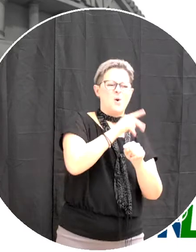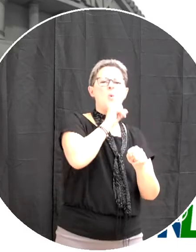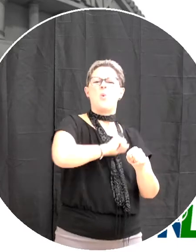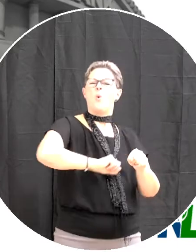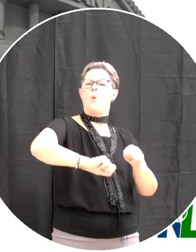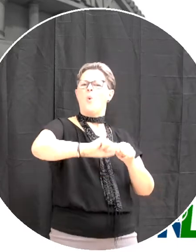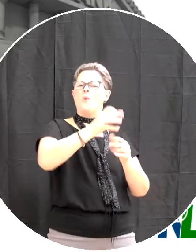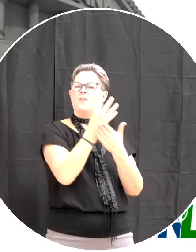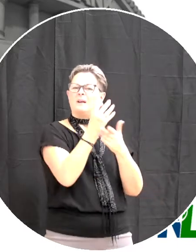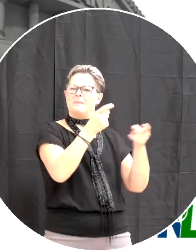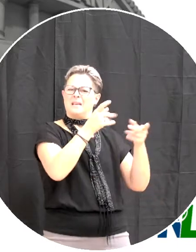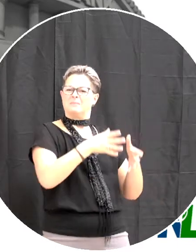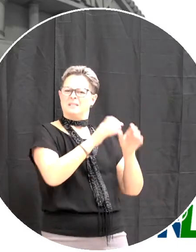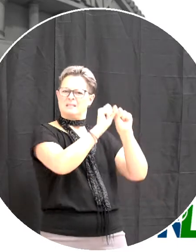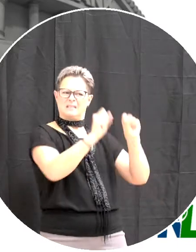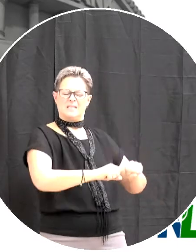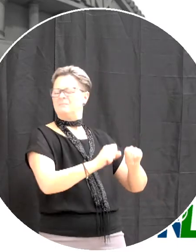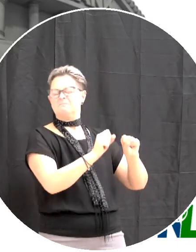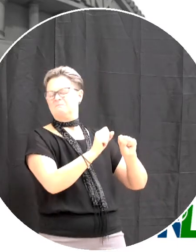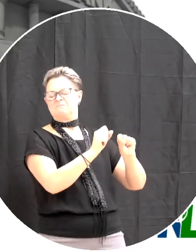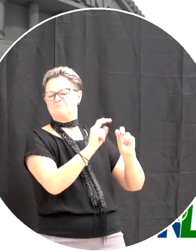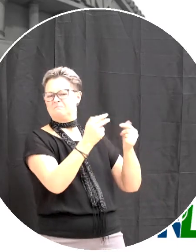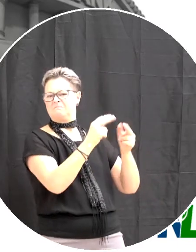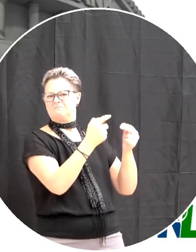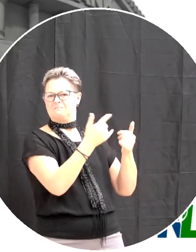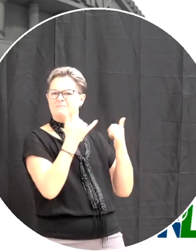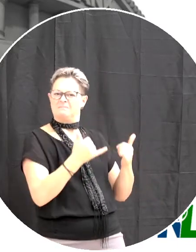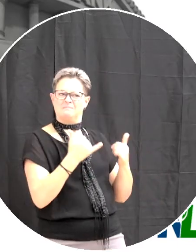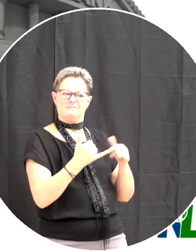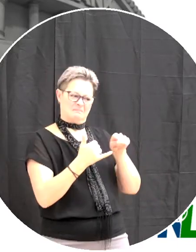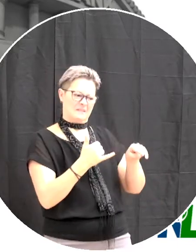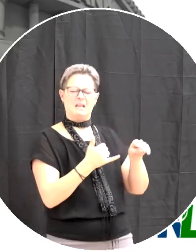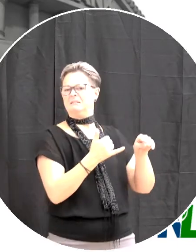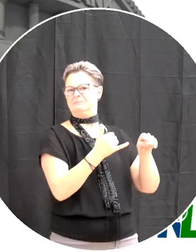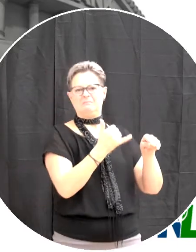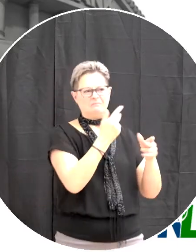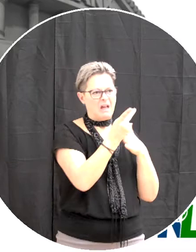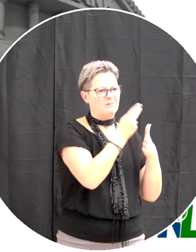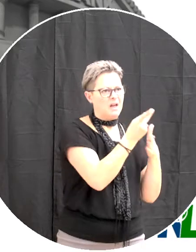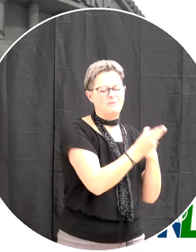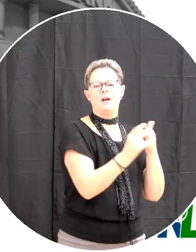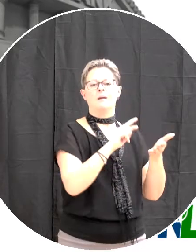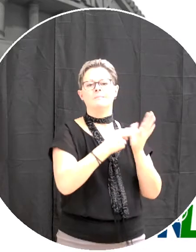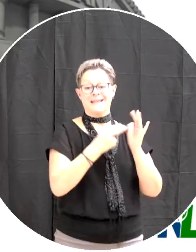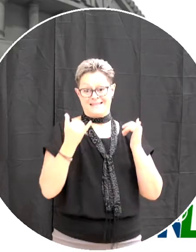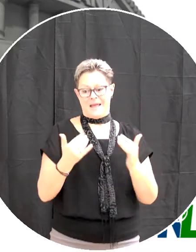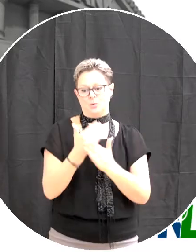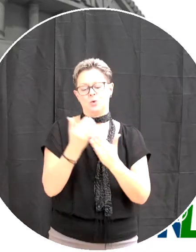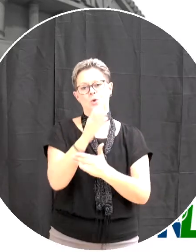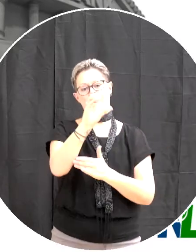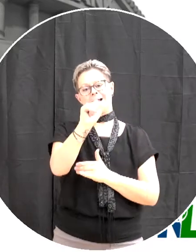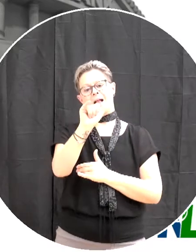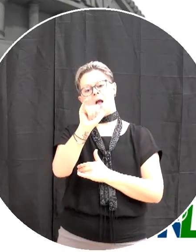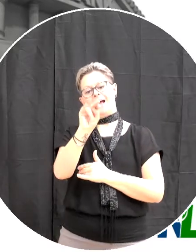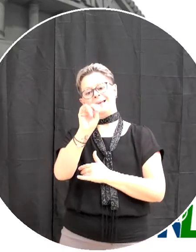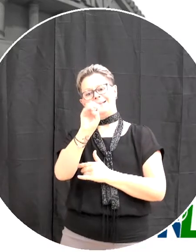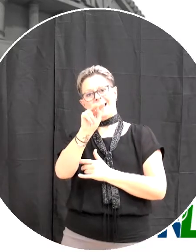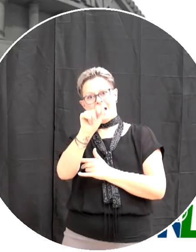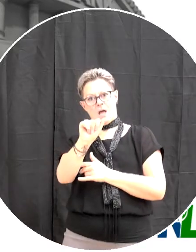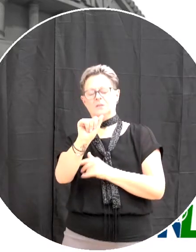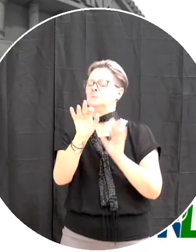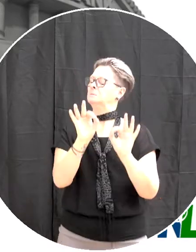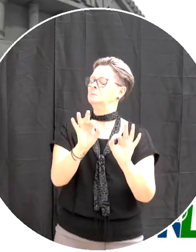management system and the shortcomings which were made evident in the AG's report back in 2018. The